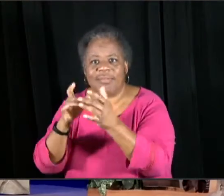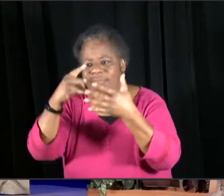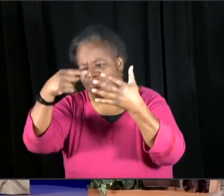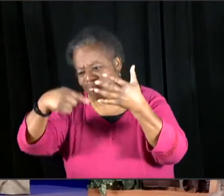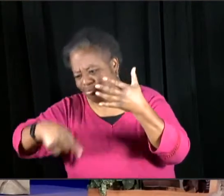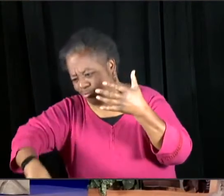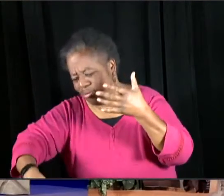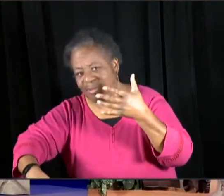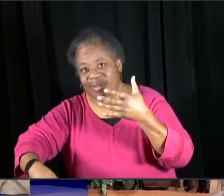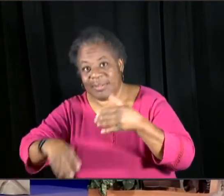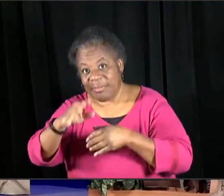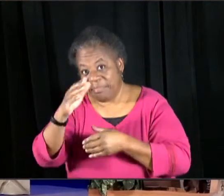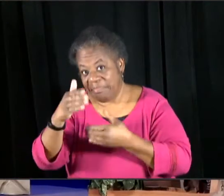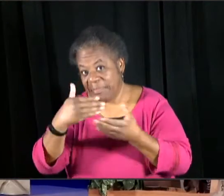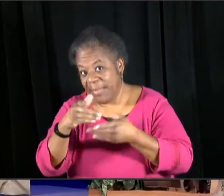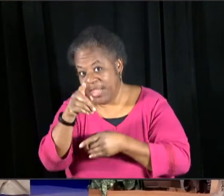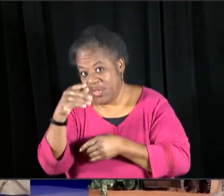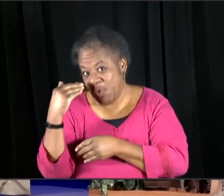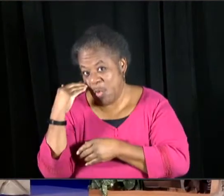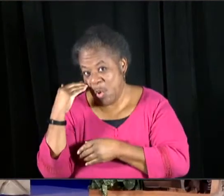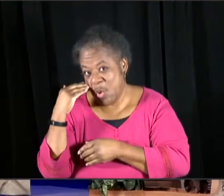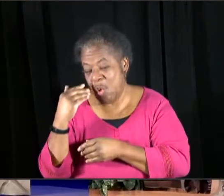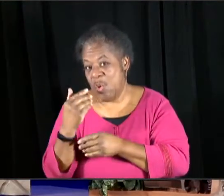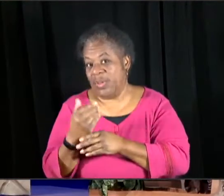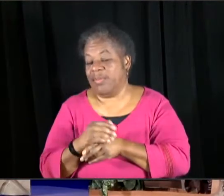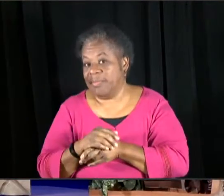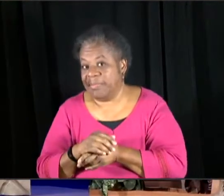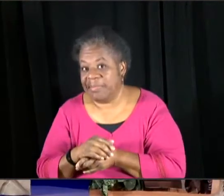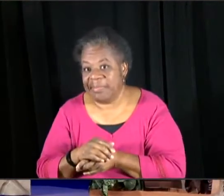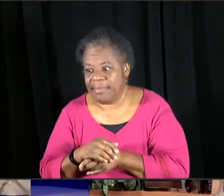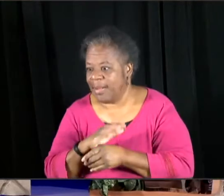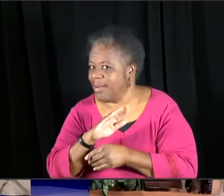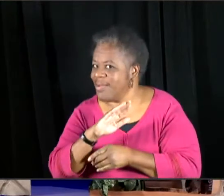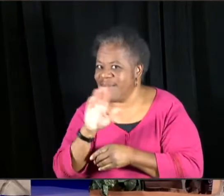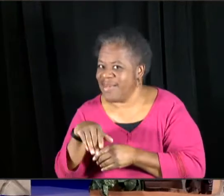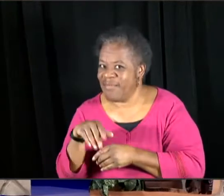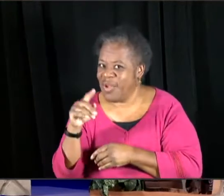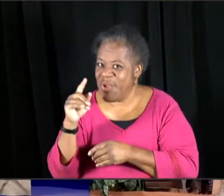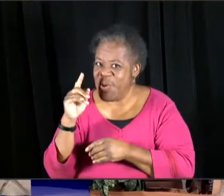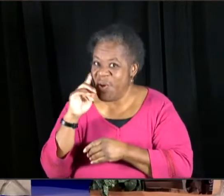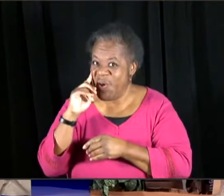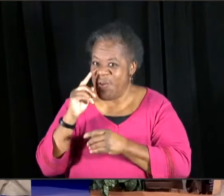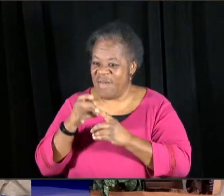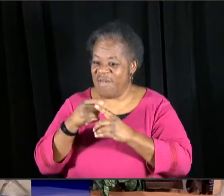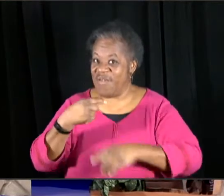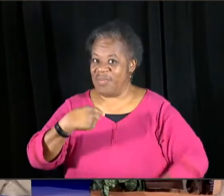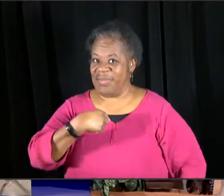Like I said, you may have heard some of it before, but you've never heard it from me.